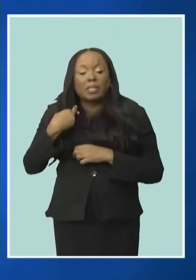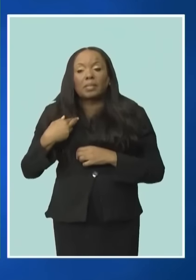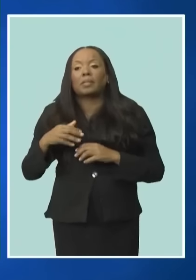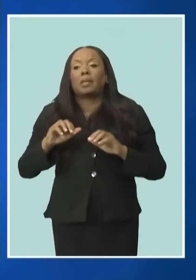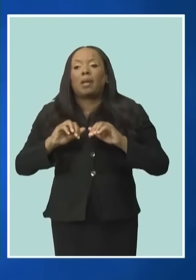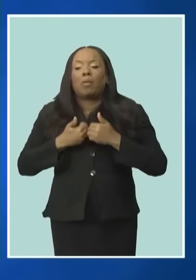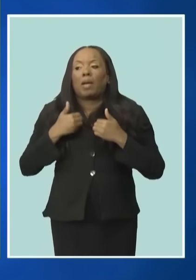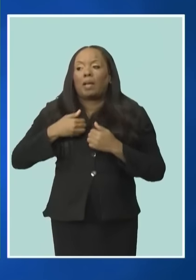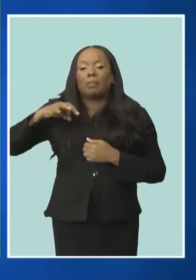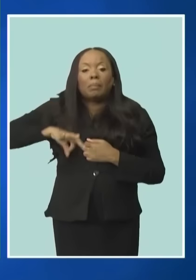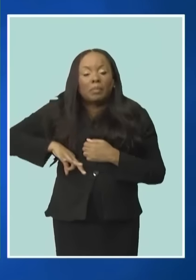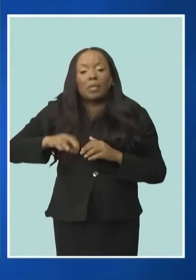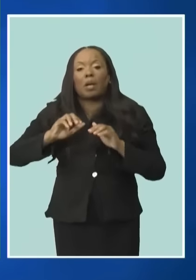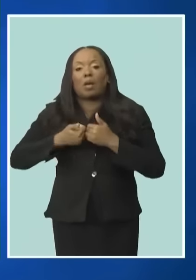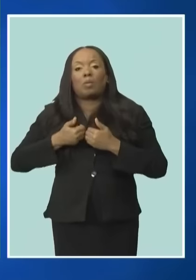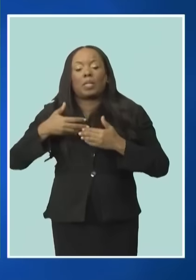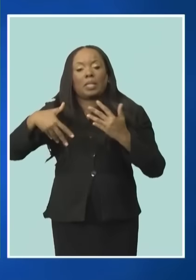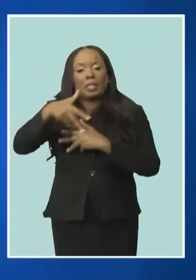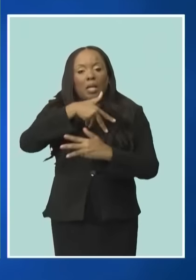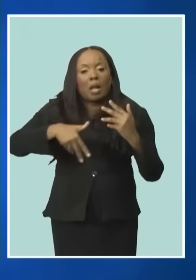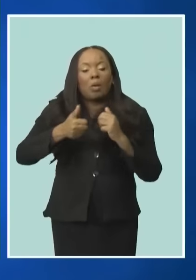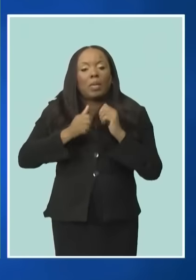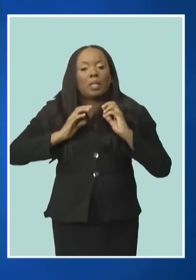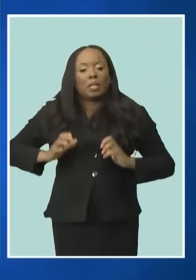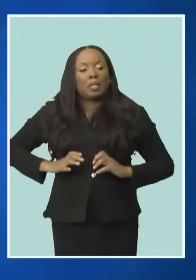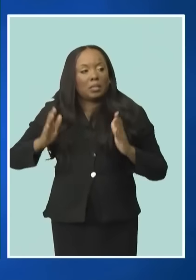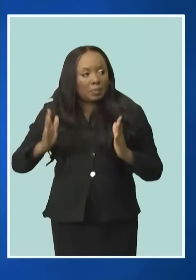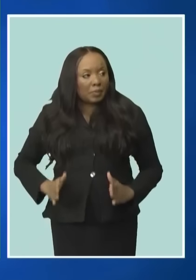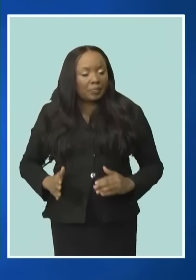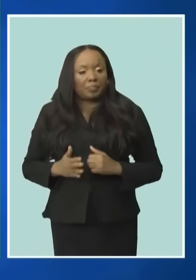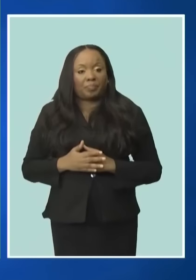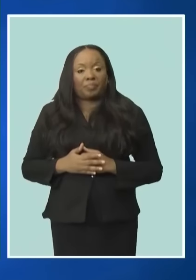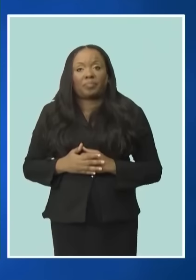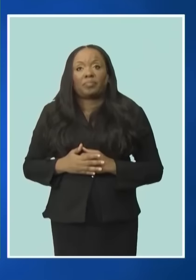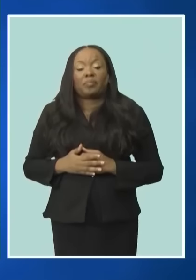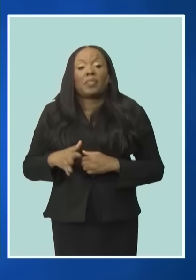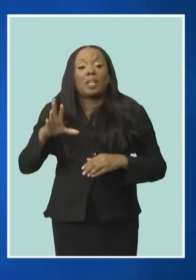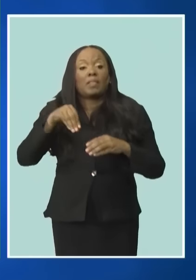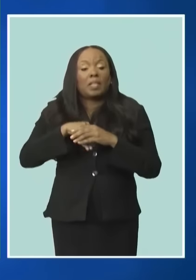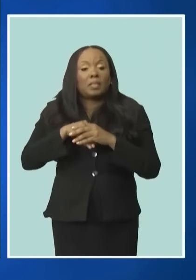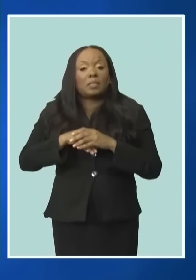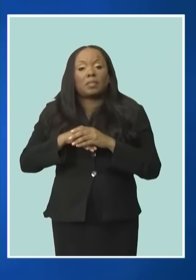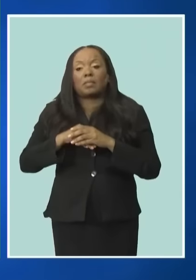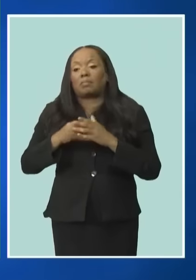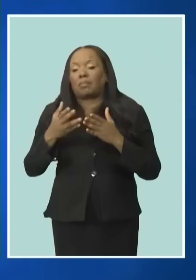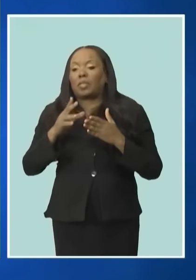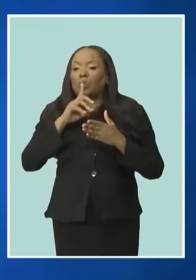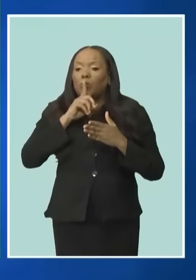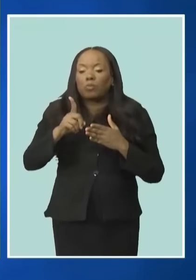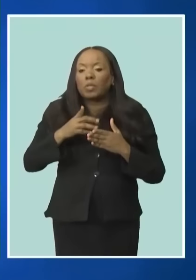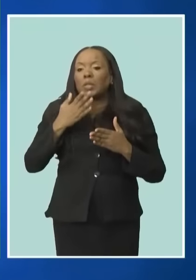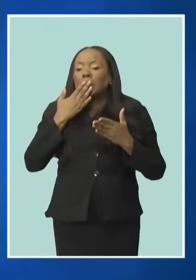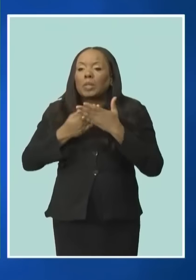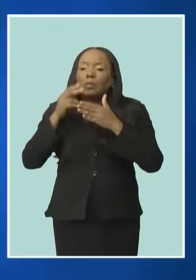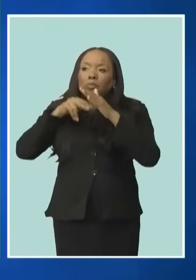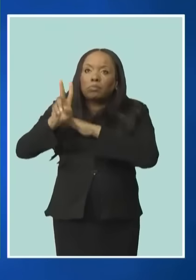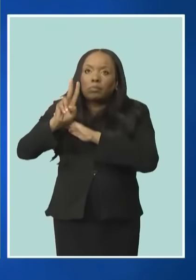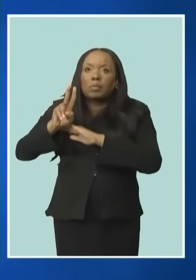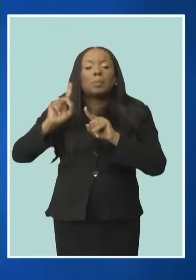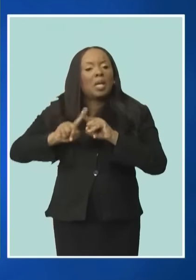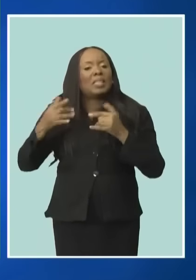we interact with clients. He says the future of investment management is promising, but not without challenge. It demands